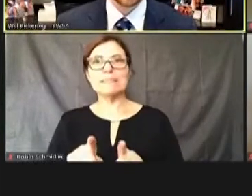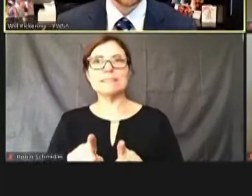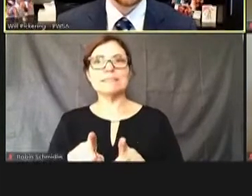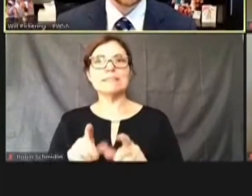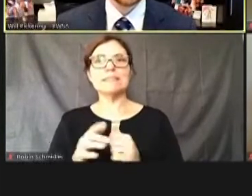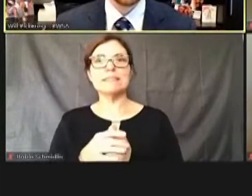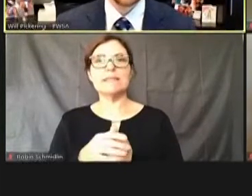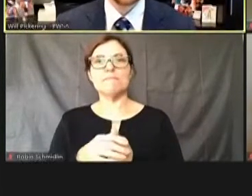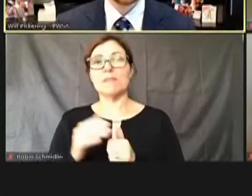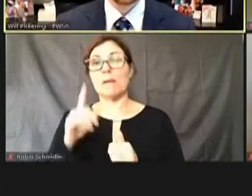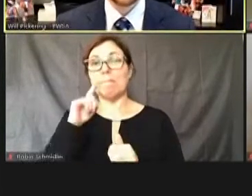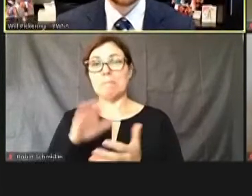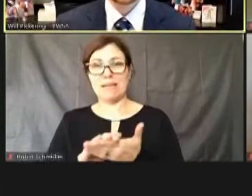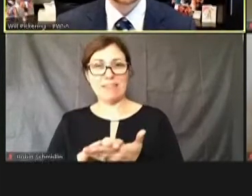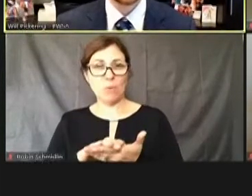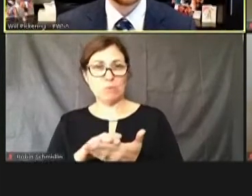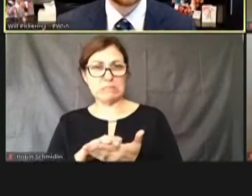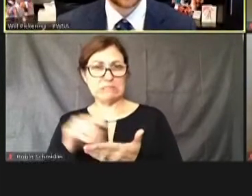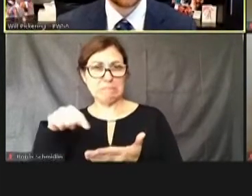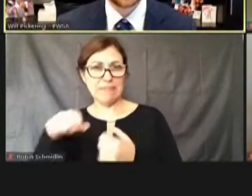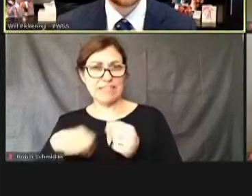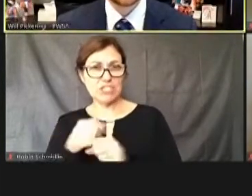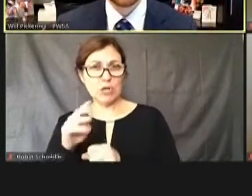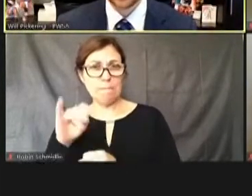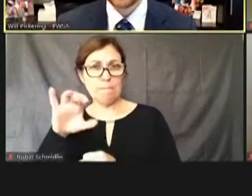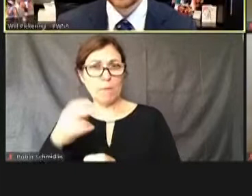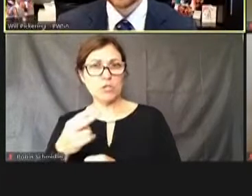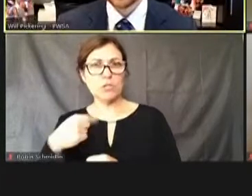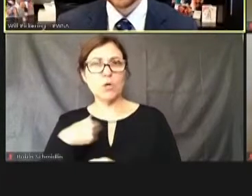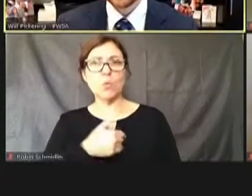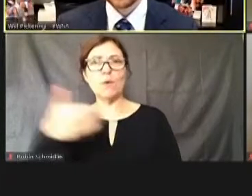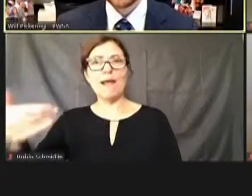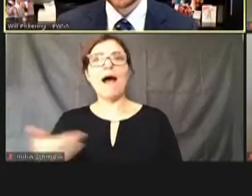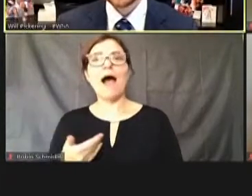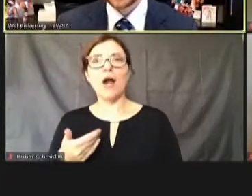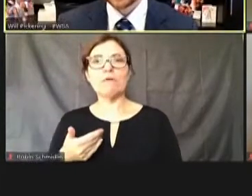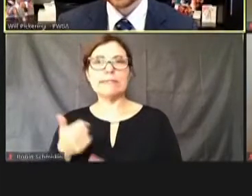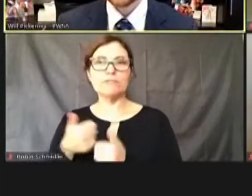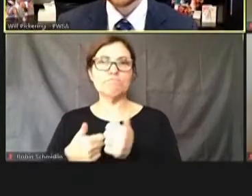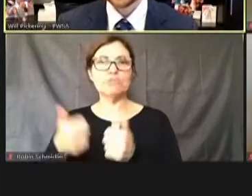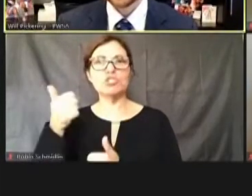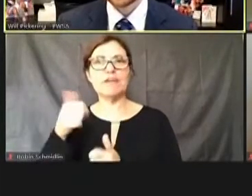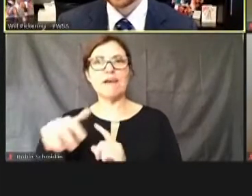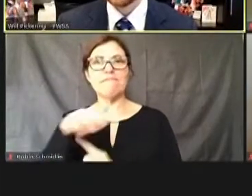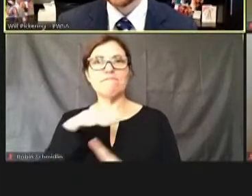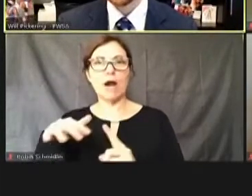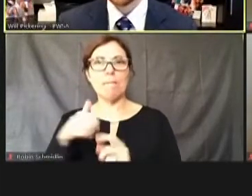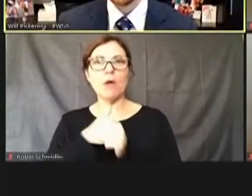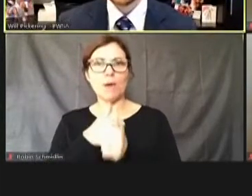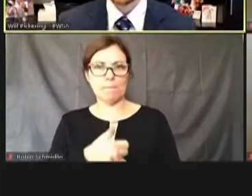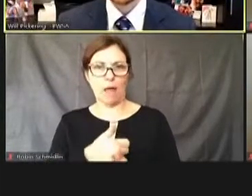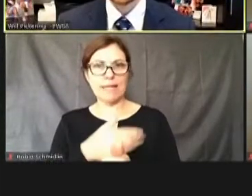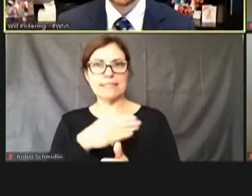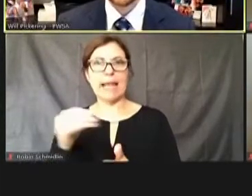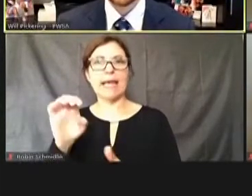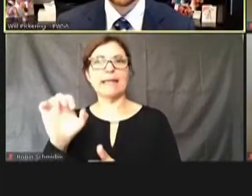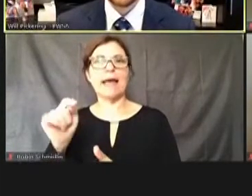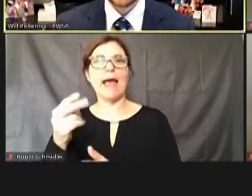was in March of this year, we hired our Chief of Environmental Compliance and Ethics. And this individual